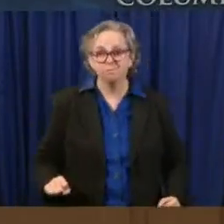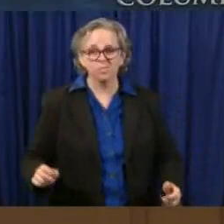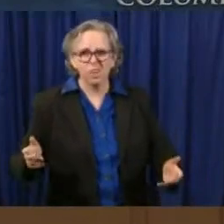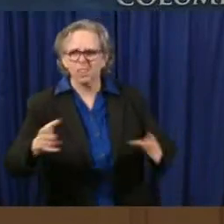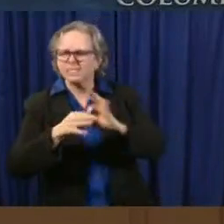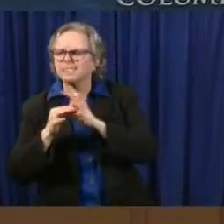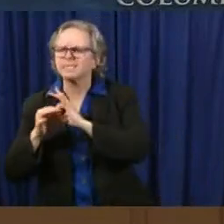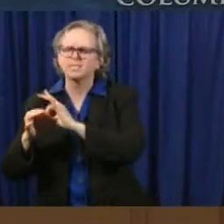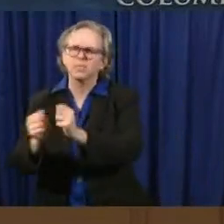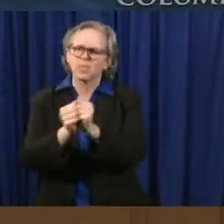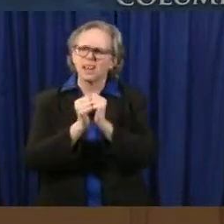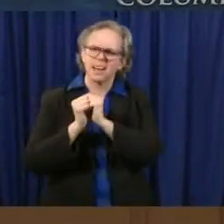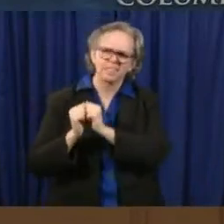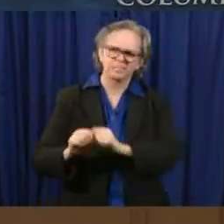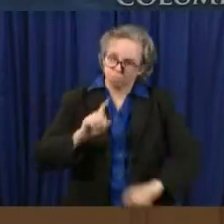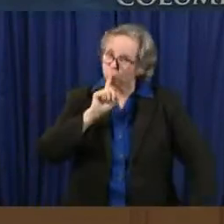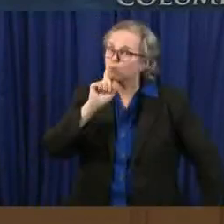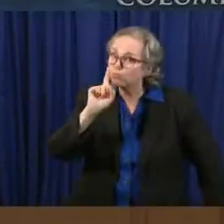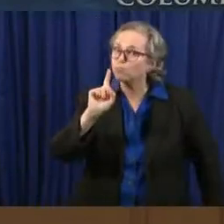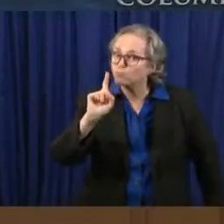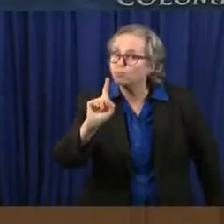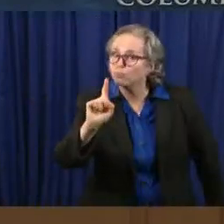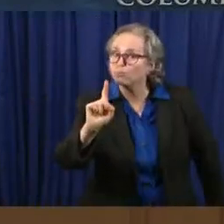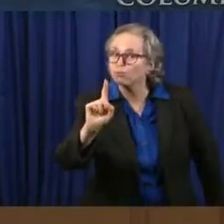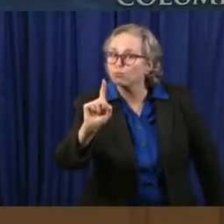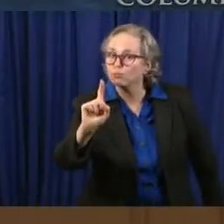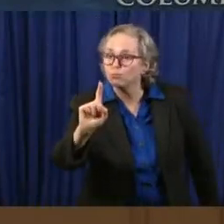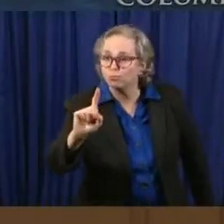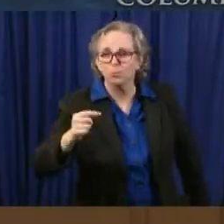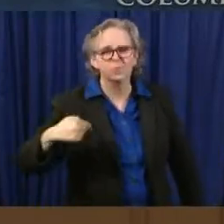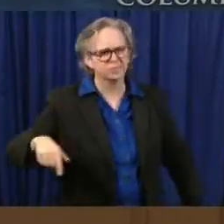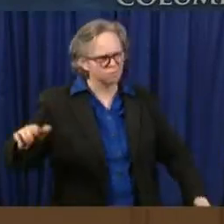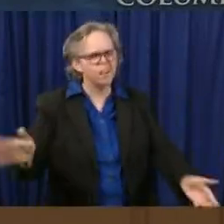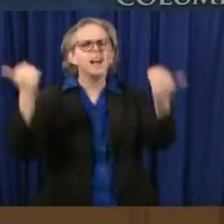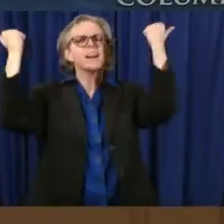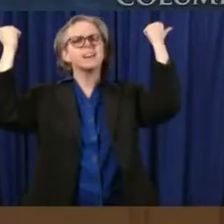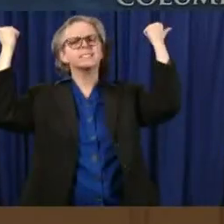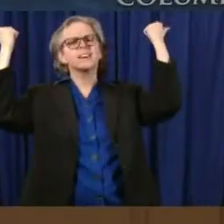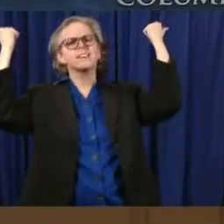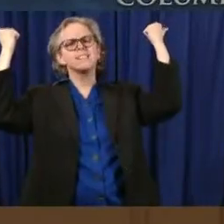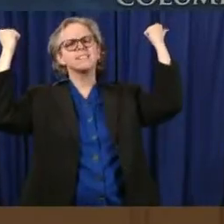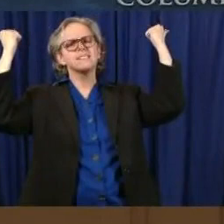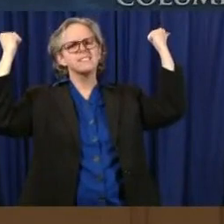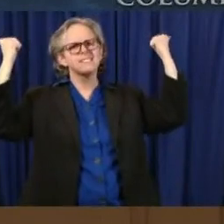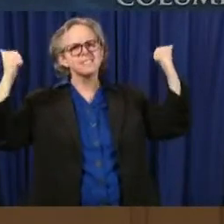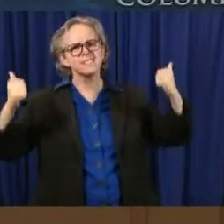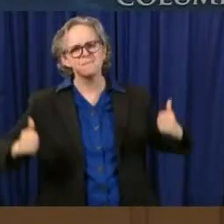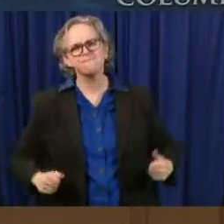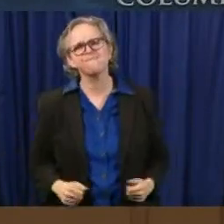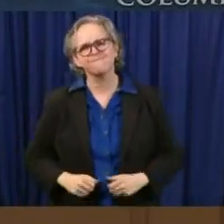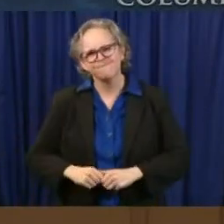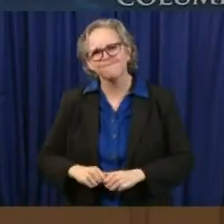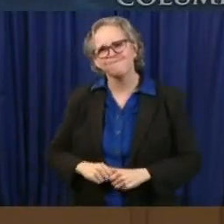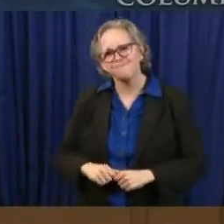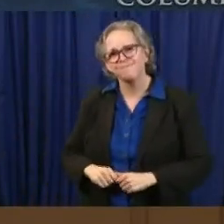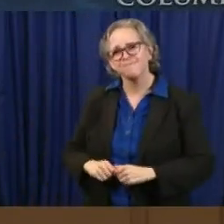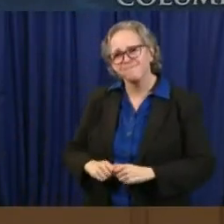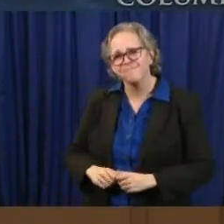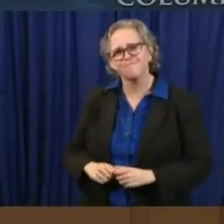We're all in this together, this is true. And we gotta rise.